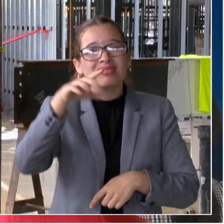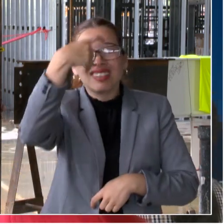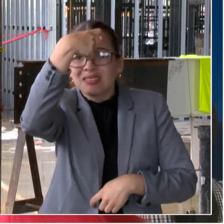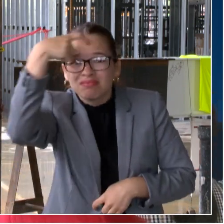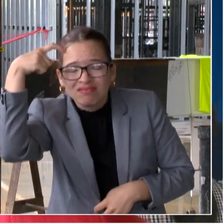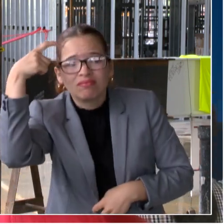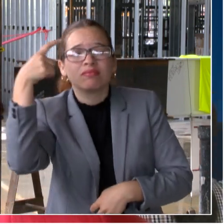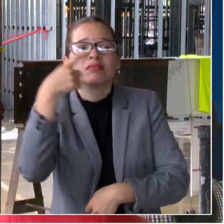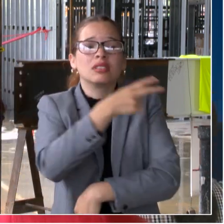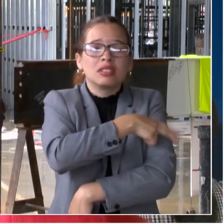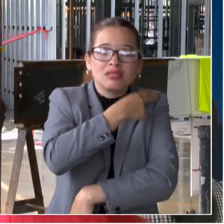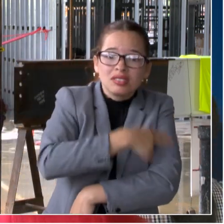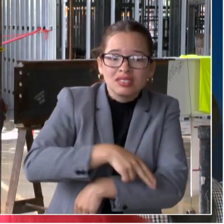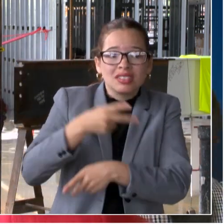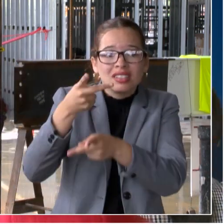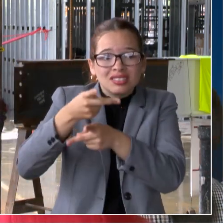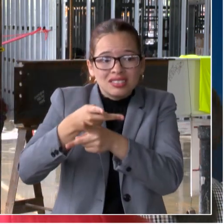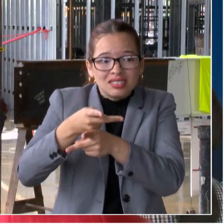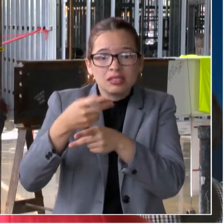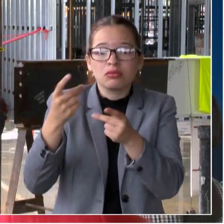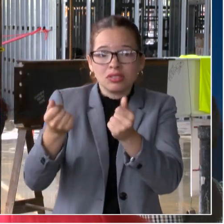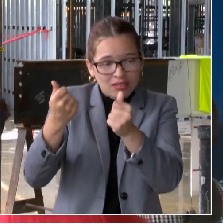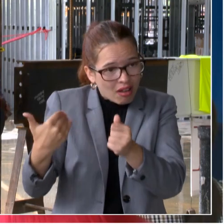their babies close to home.